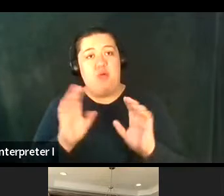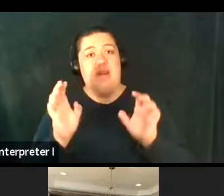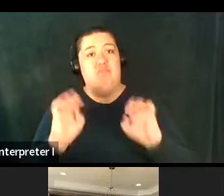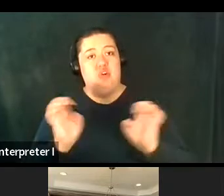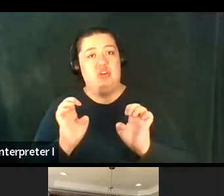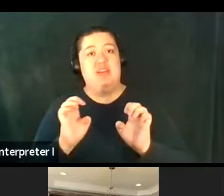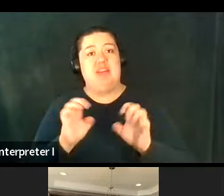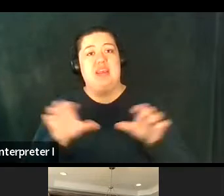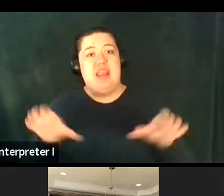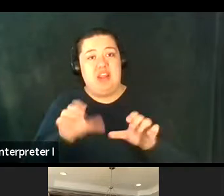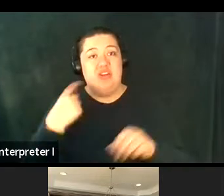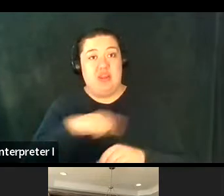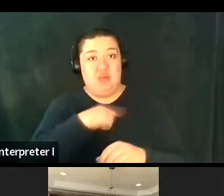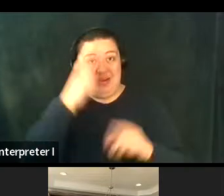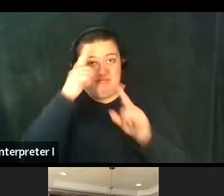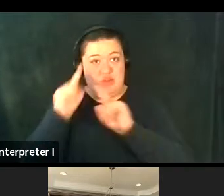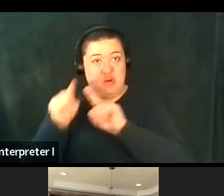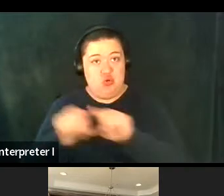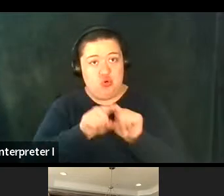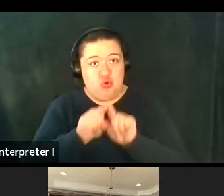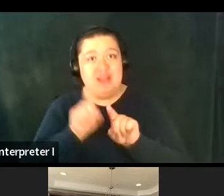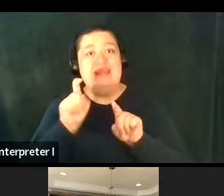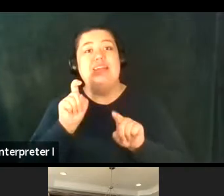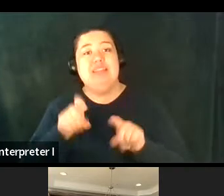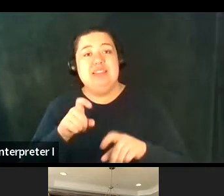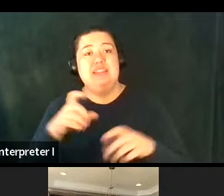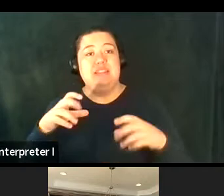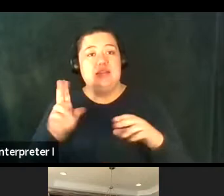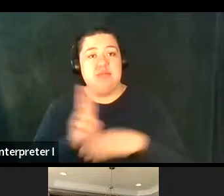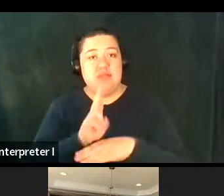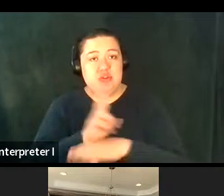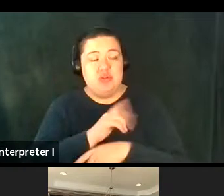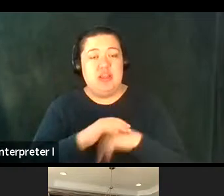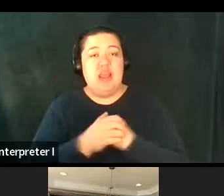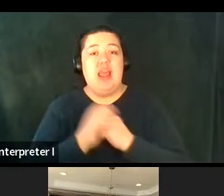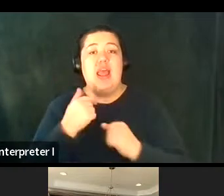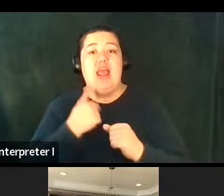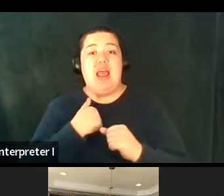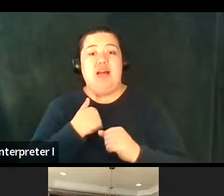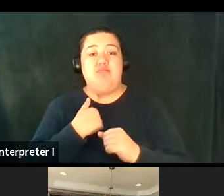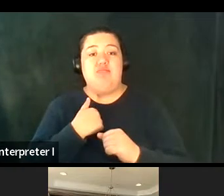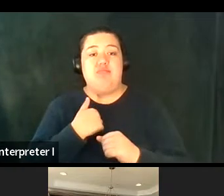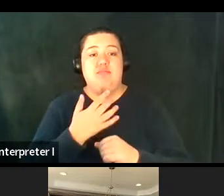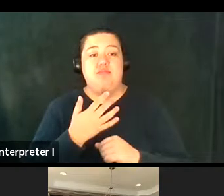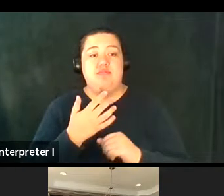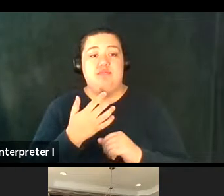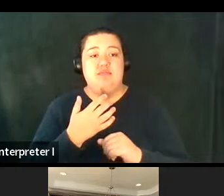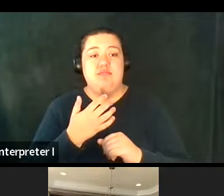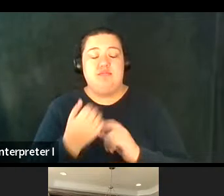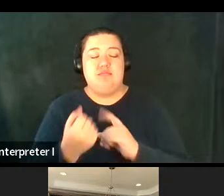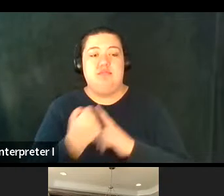all agree need to be taken, can be taken. I was struck by my colleague who talked about a